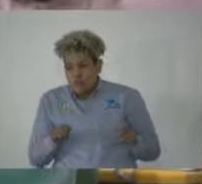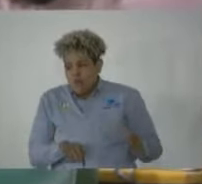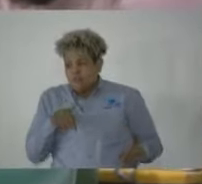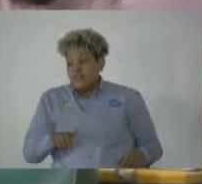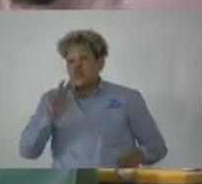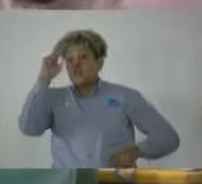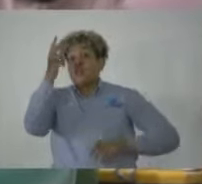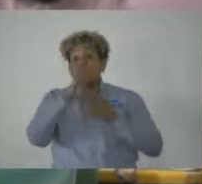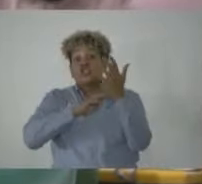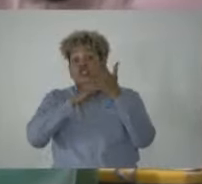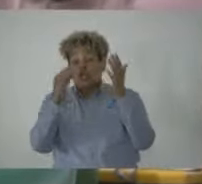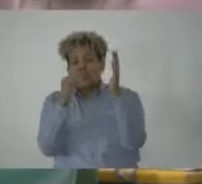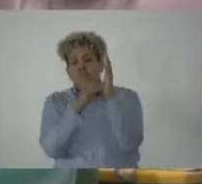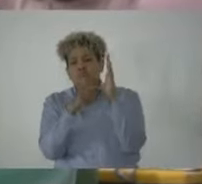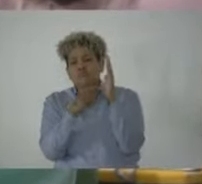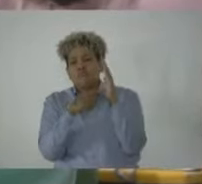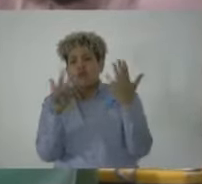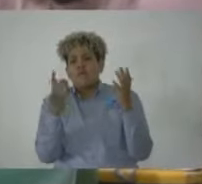third schedule, Madam Speaker,